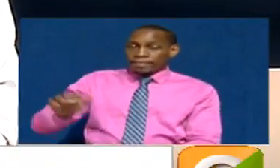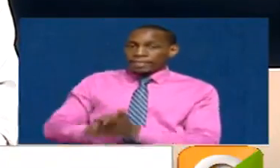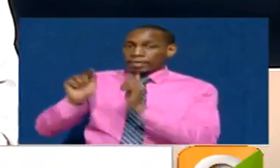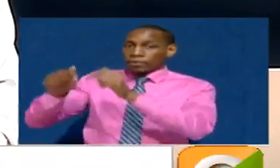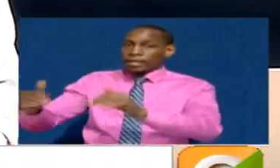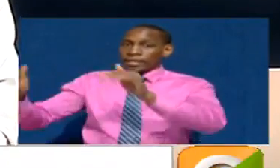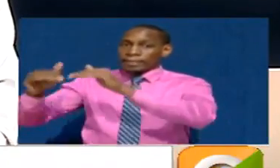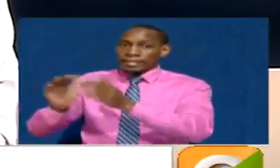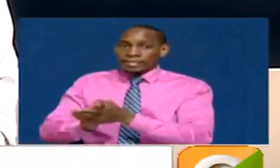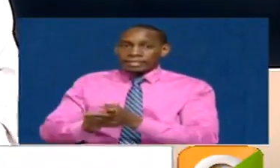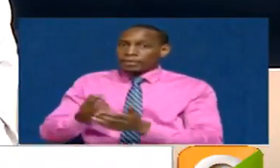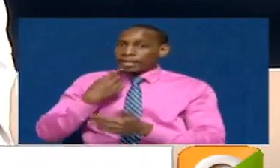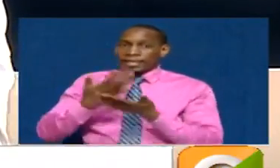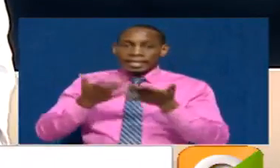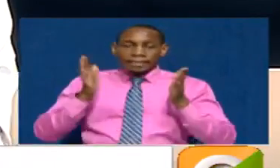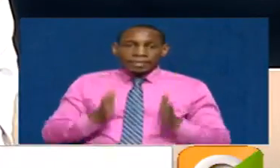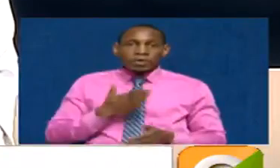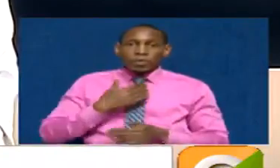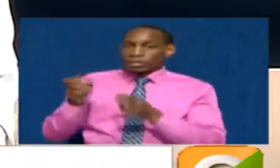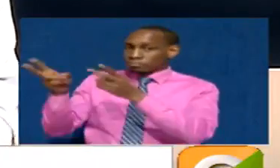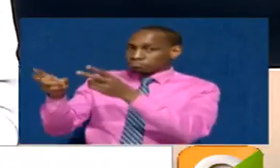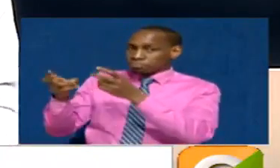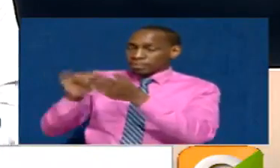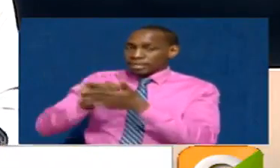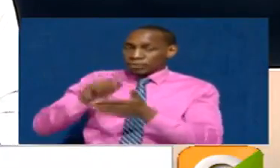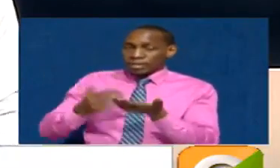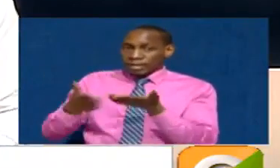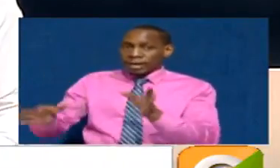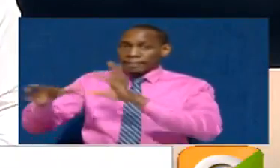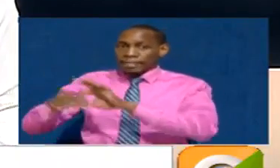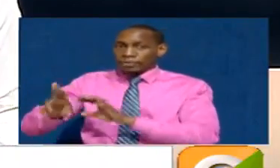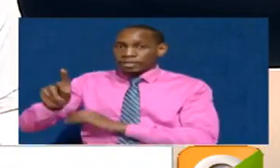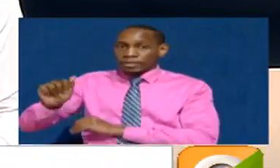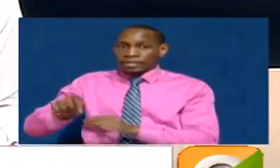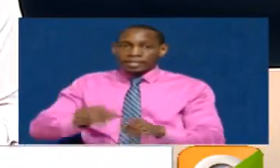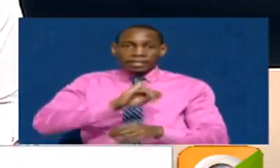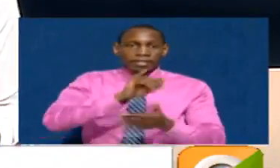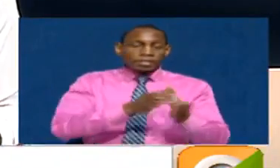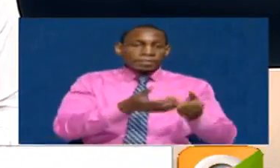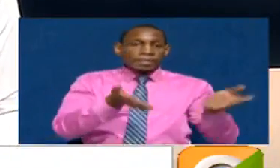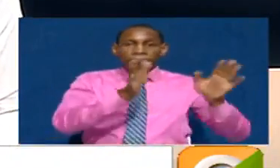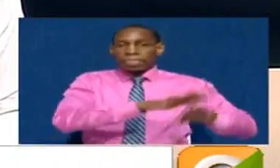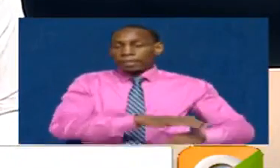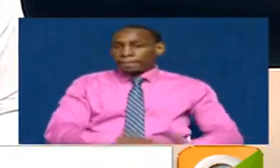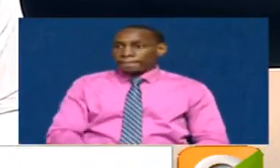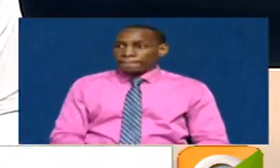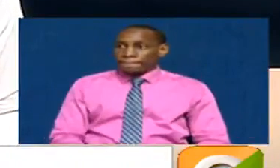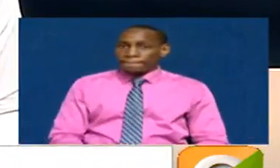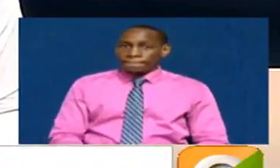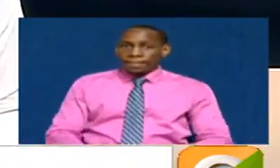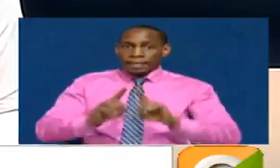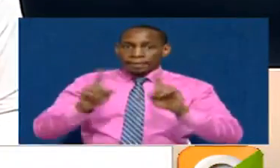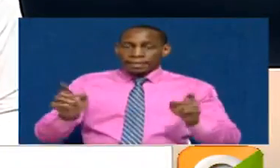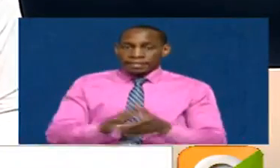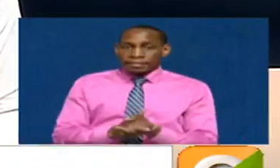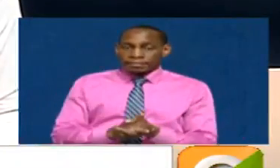attended the meeting will tell anyone who cares to listen that they are now in UDA and that Jubilee is a dead party. But they won't